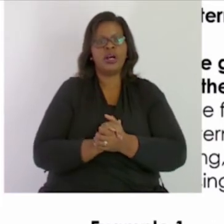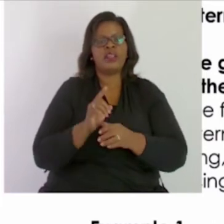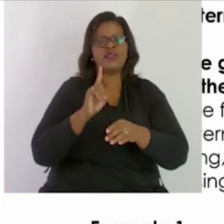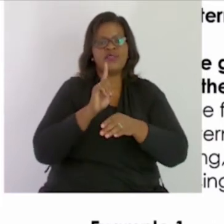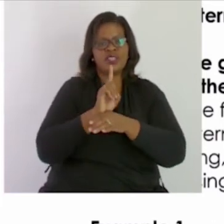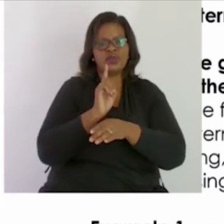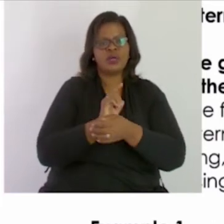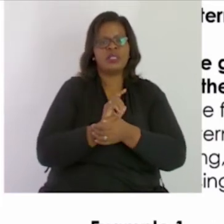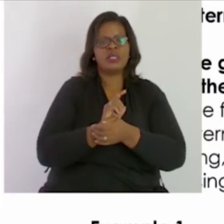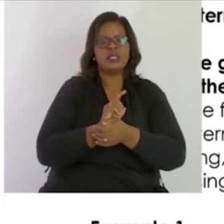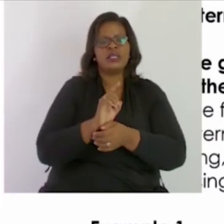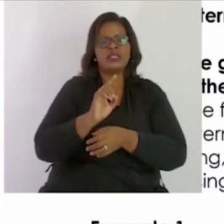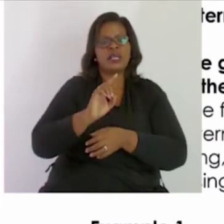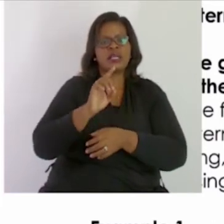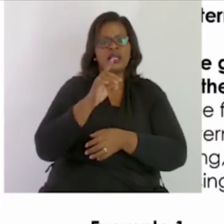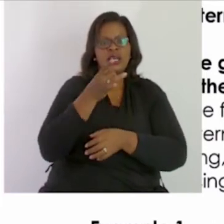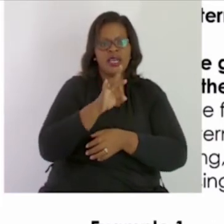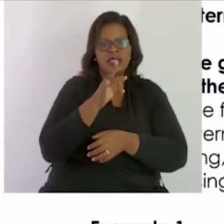is 880,